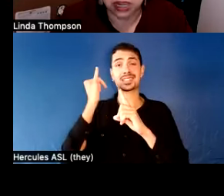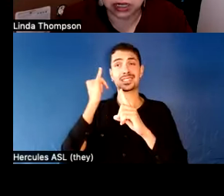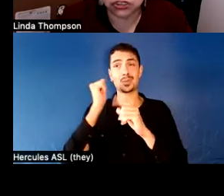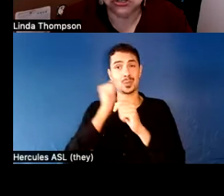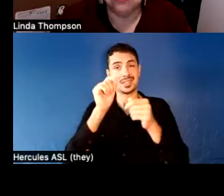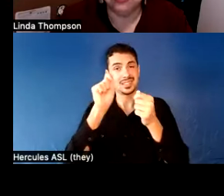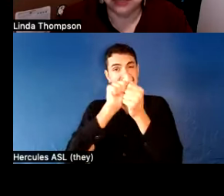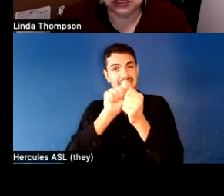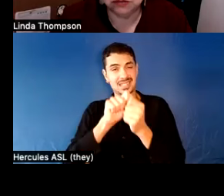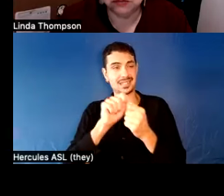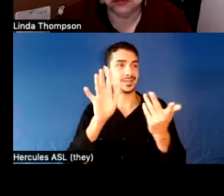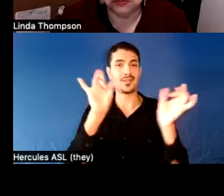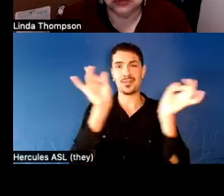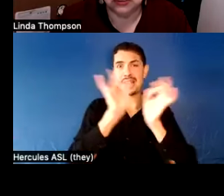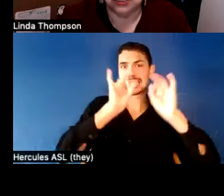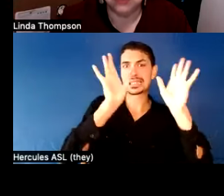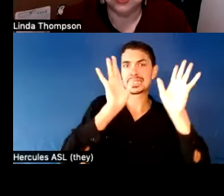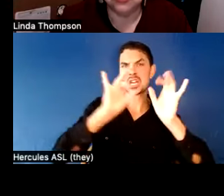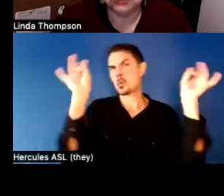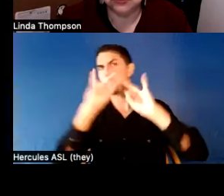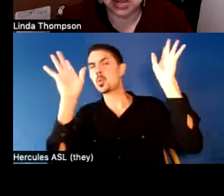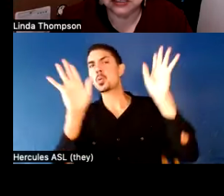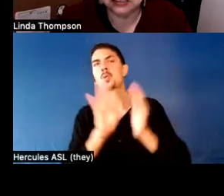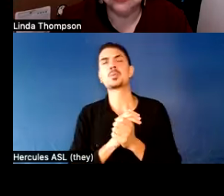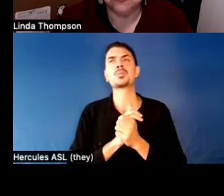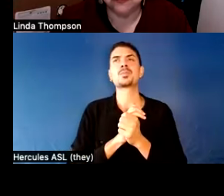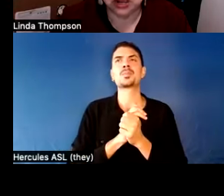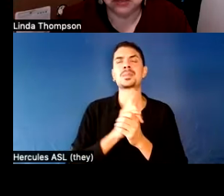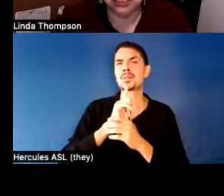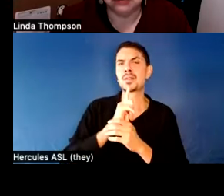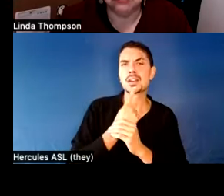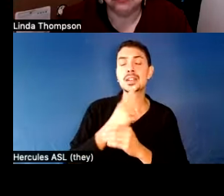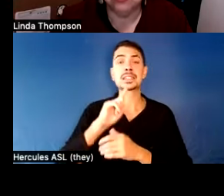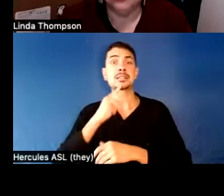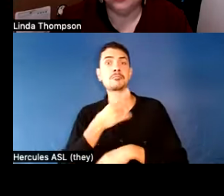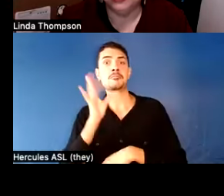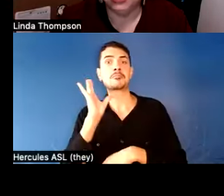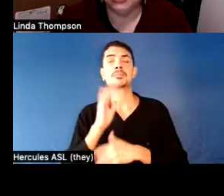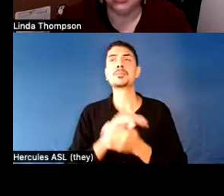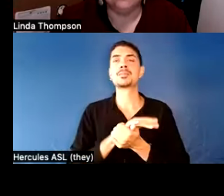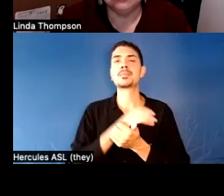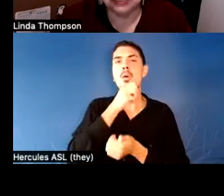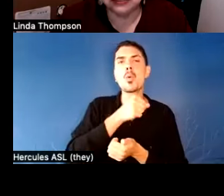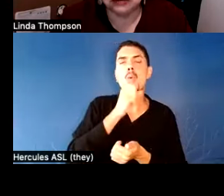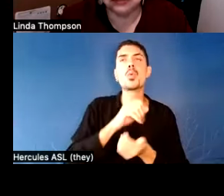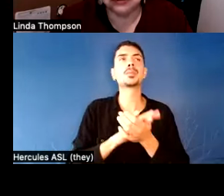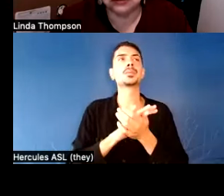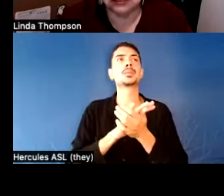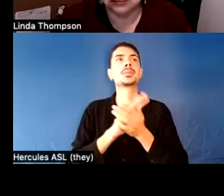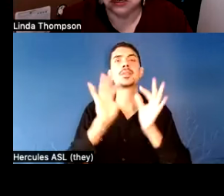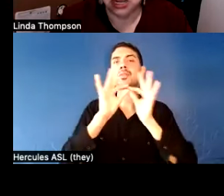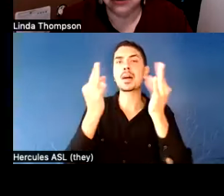the age of the victim, and then the responses from family, from community, and from